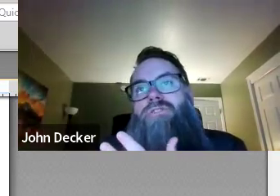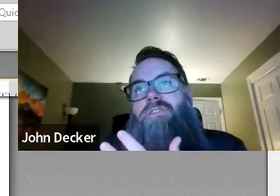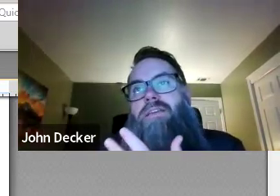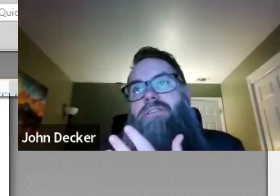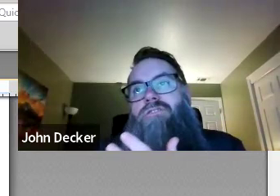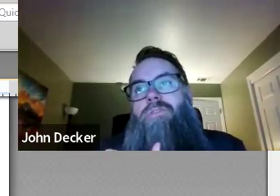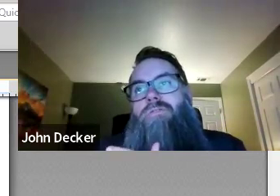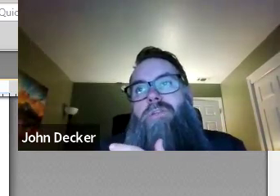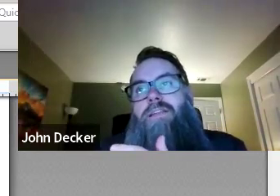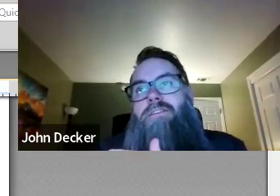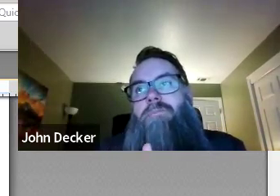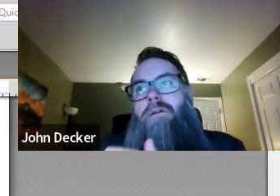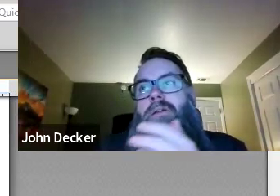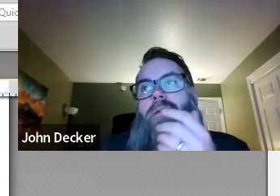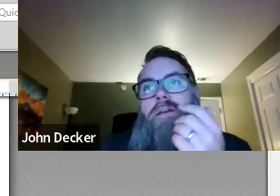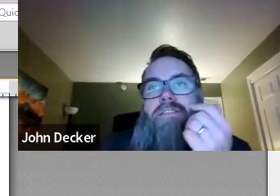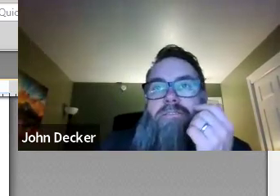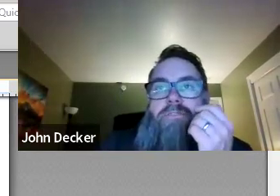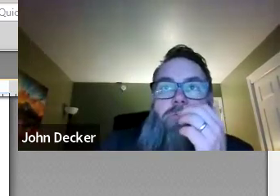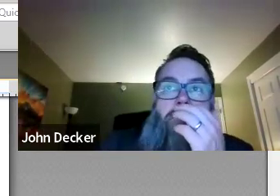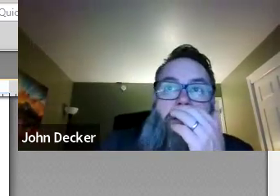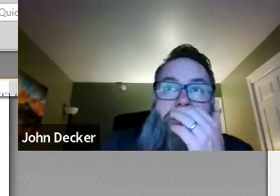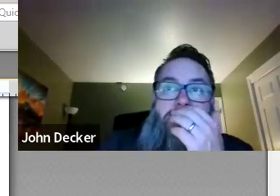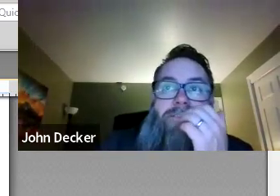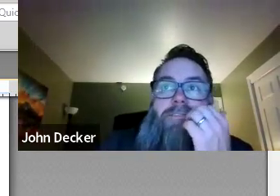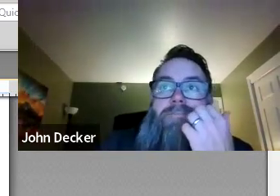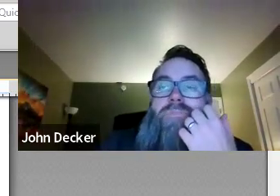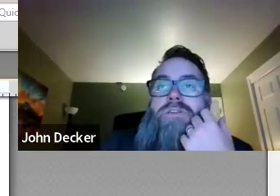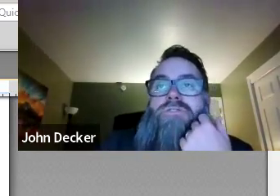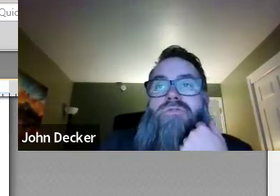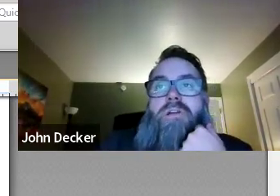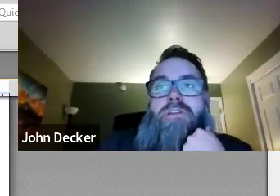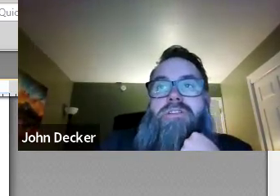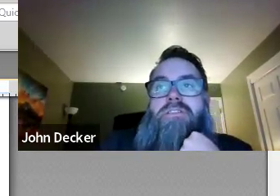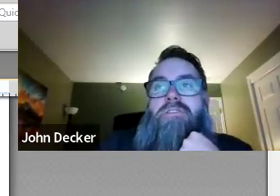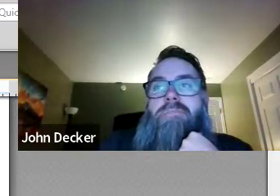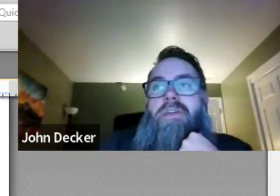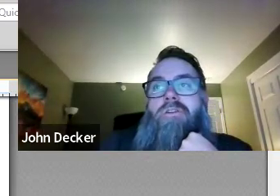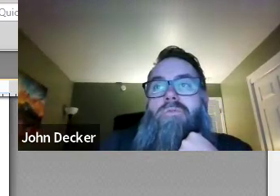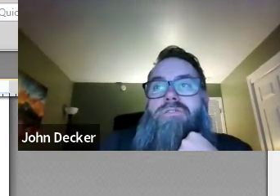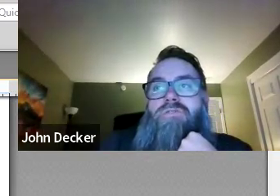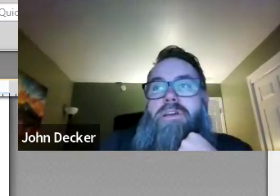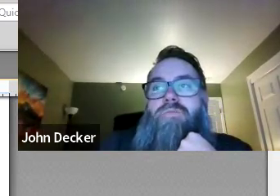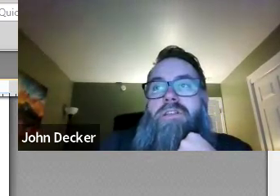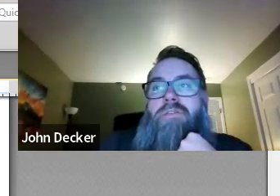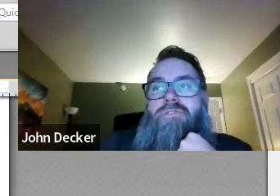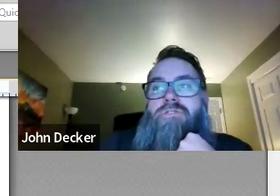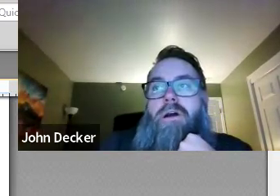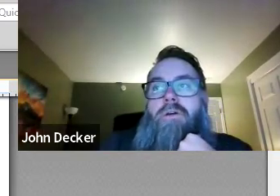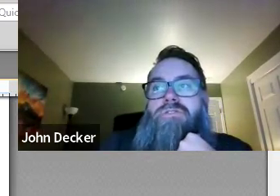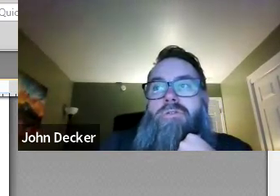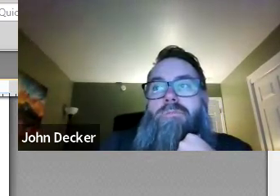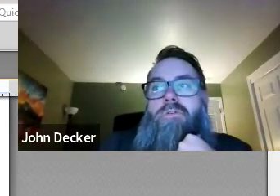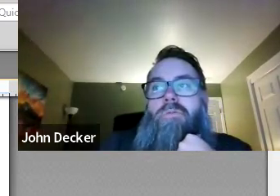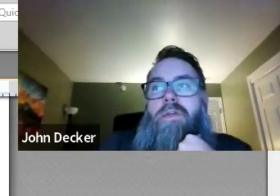therapy may be purchased as determined through the planning team assessments and recommendations. Social recreation activities may occur once or twice weekly